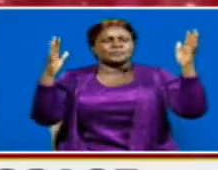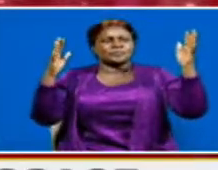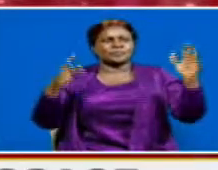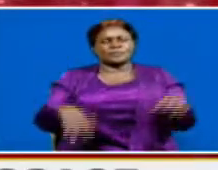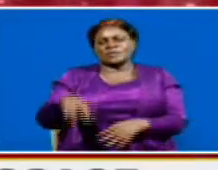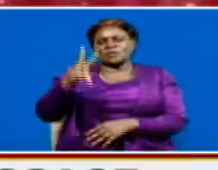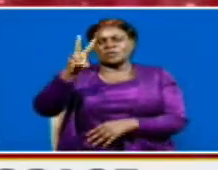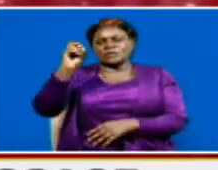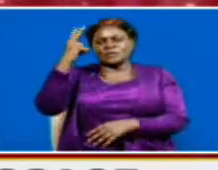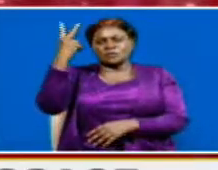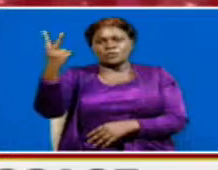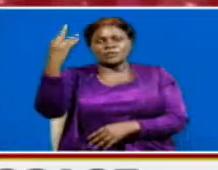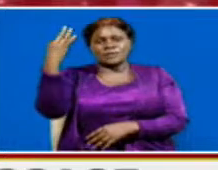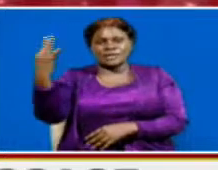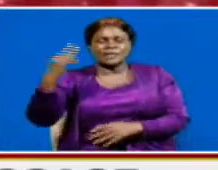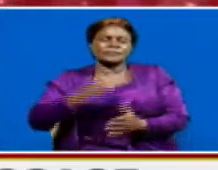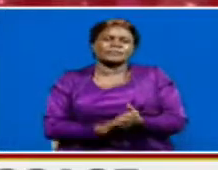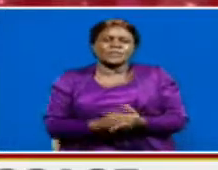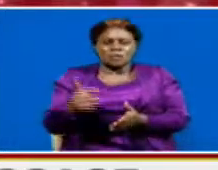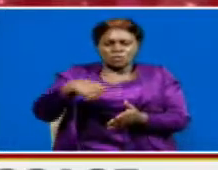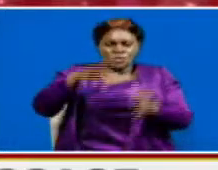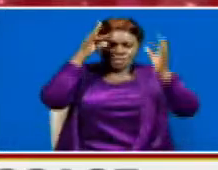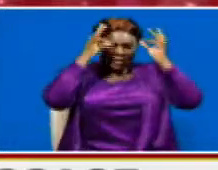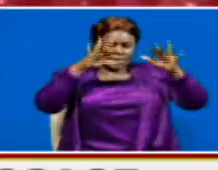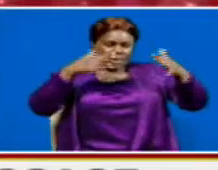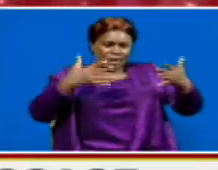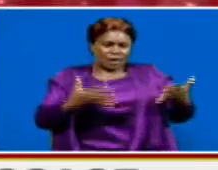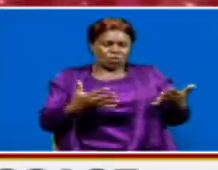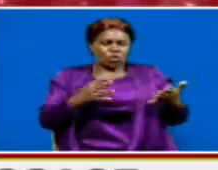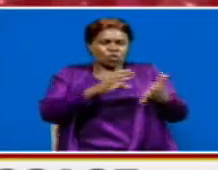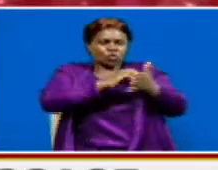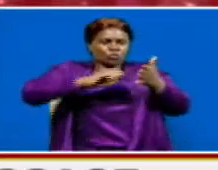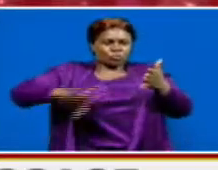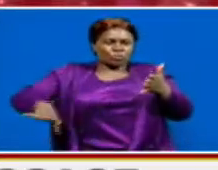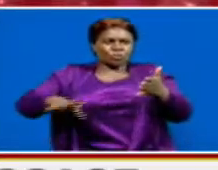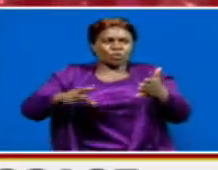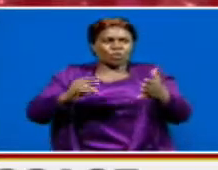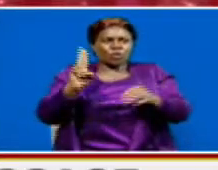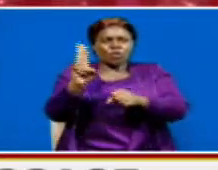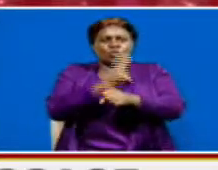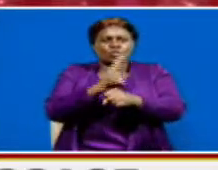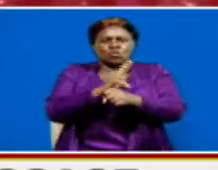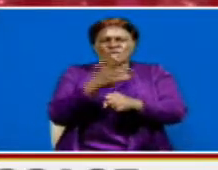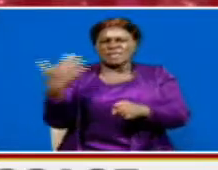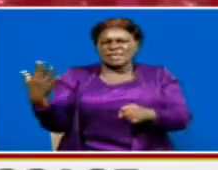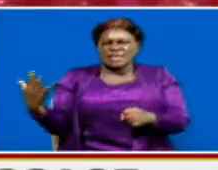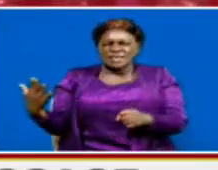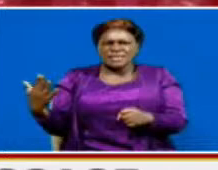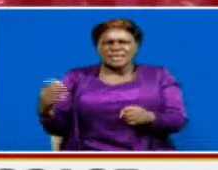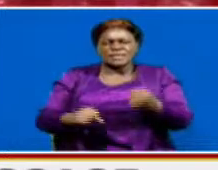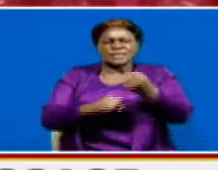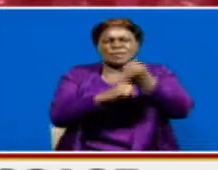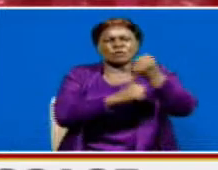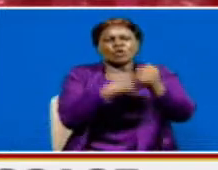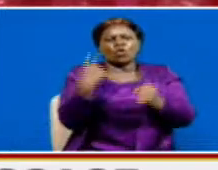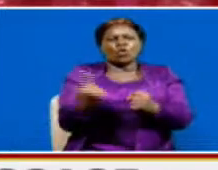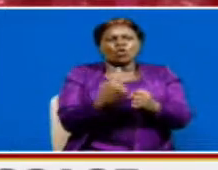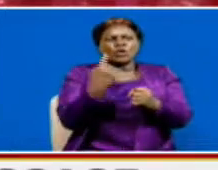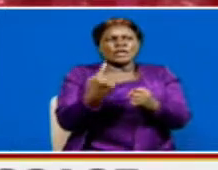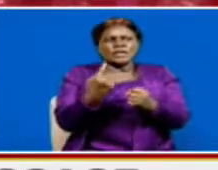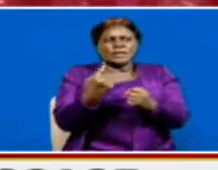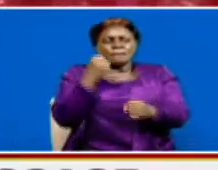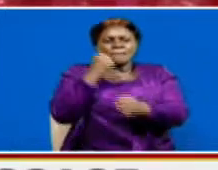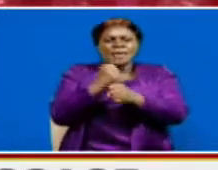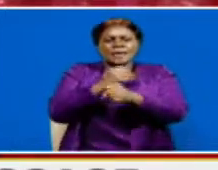In 2023, we decided to get rid of consumption subsidies that not only drove